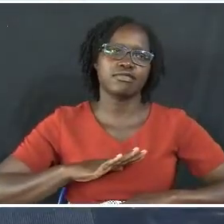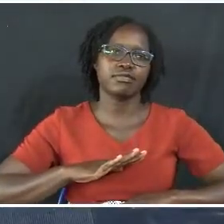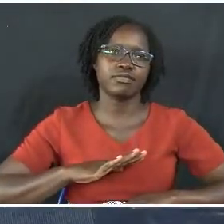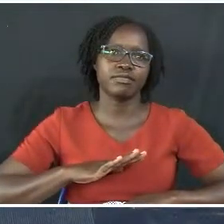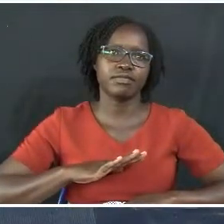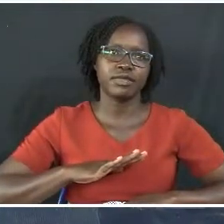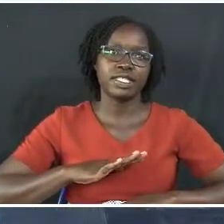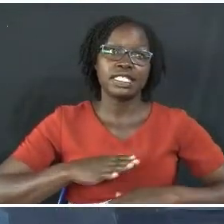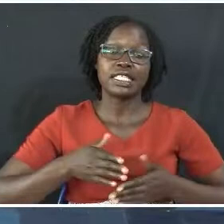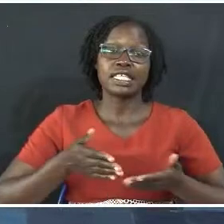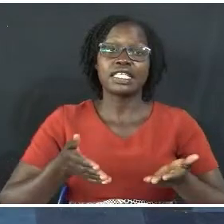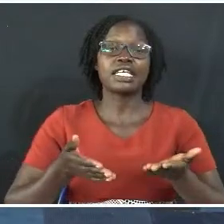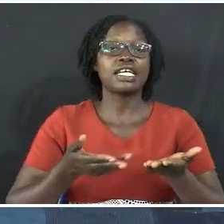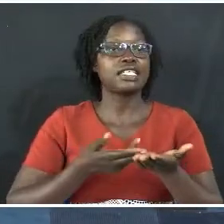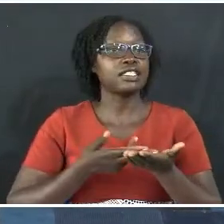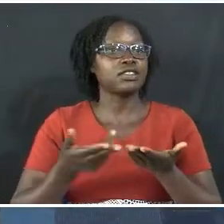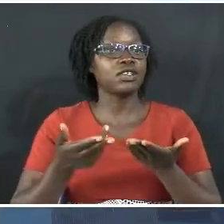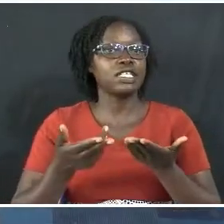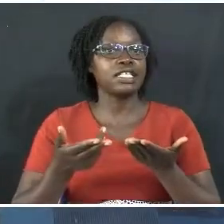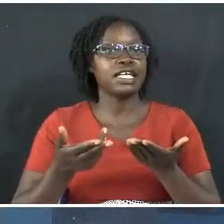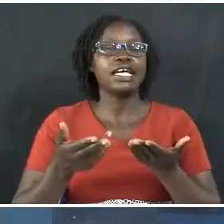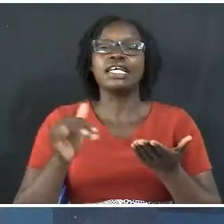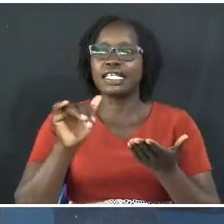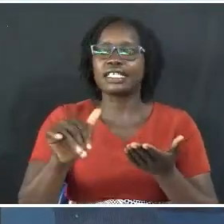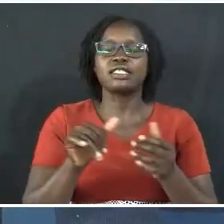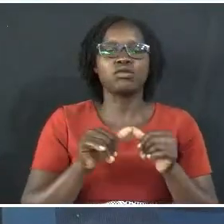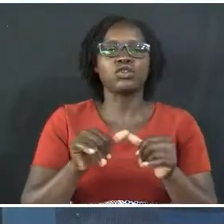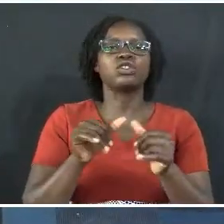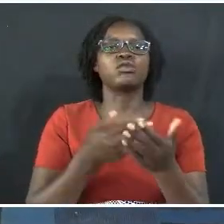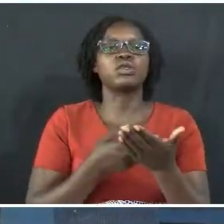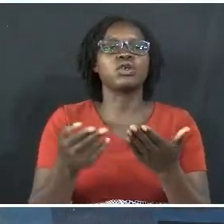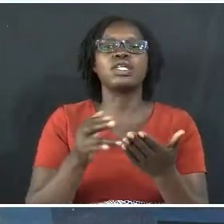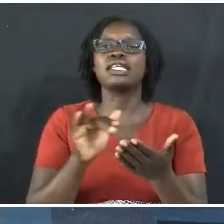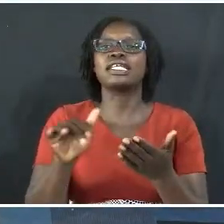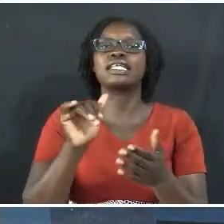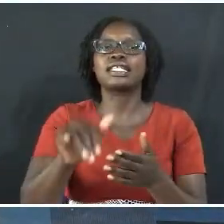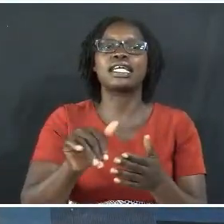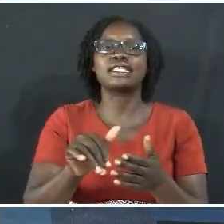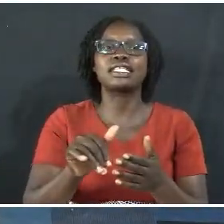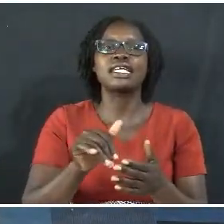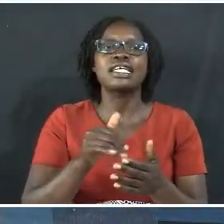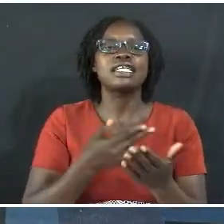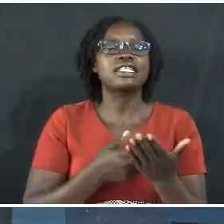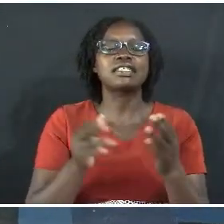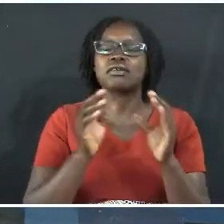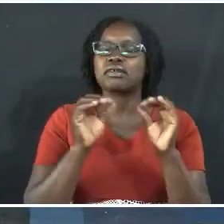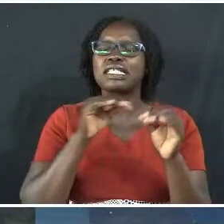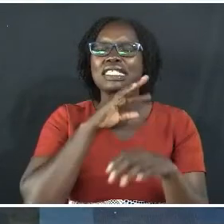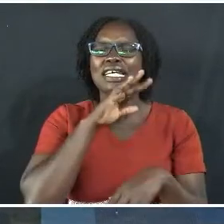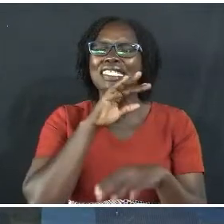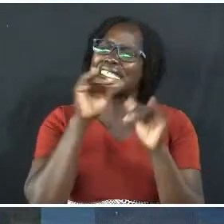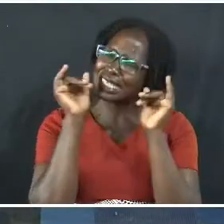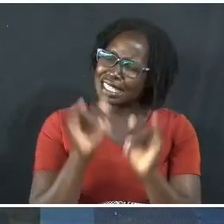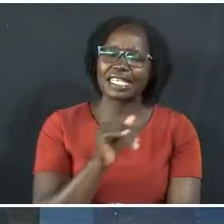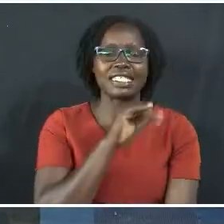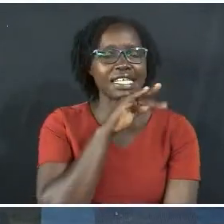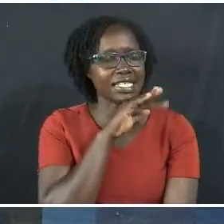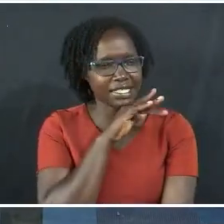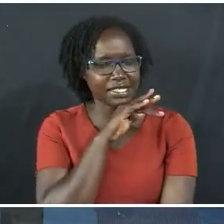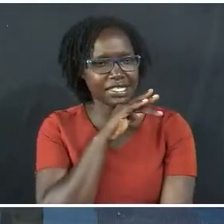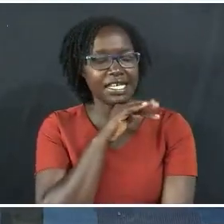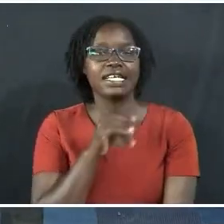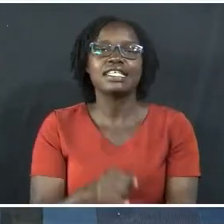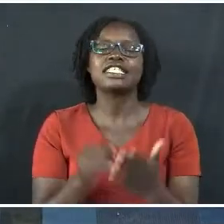He that is holy, let him be holy still. He that is unholy, let him remain. It